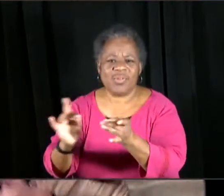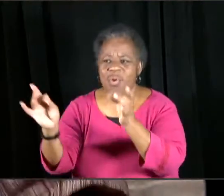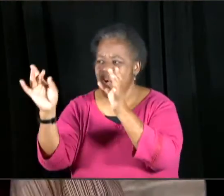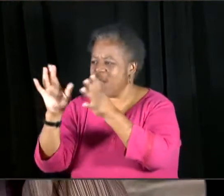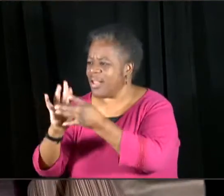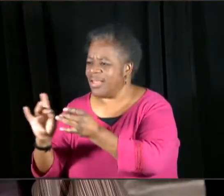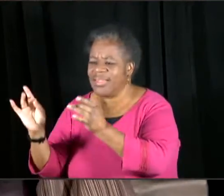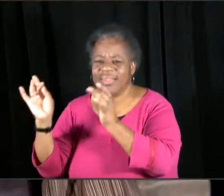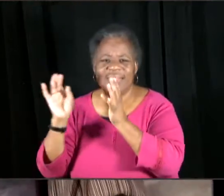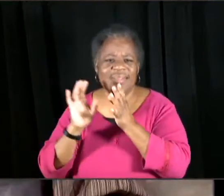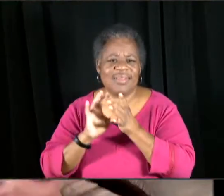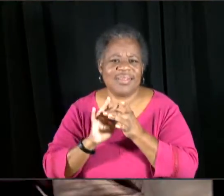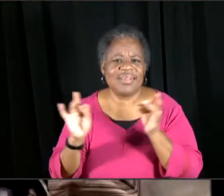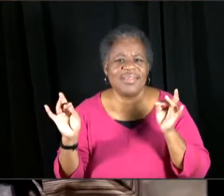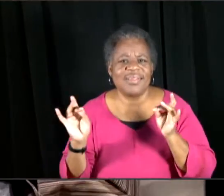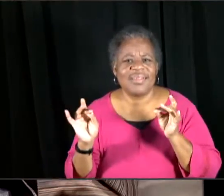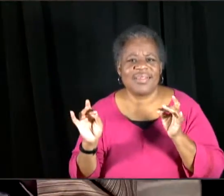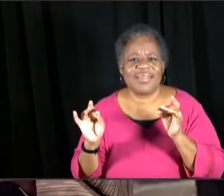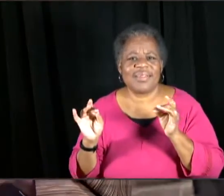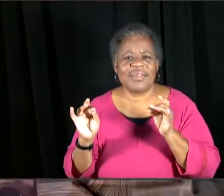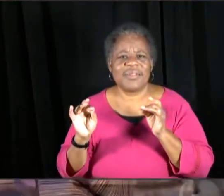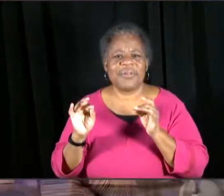true.